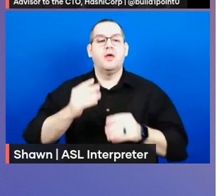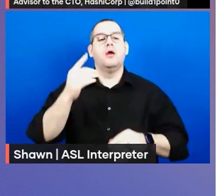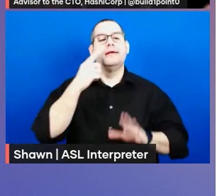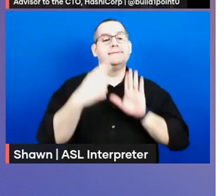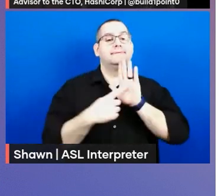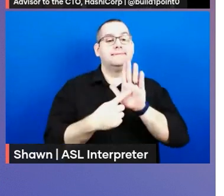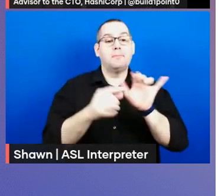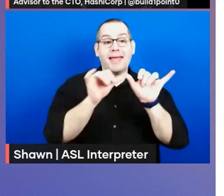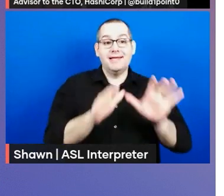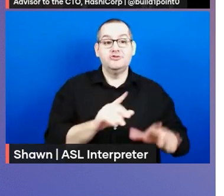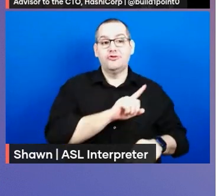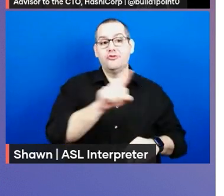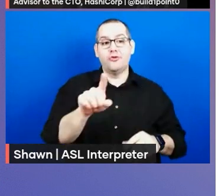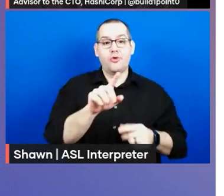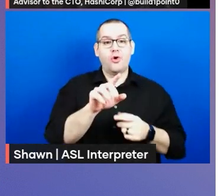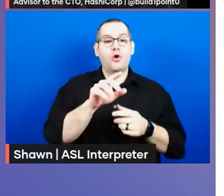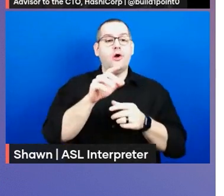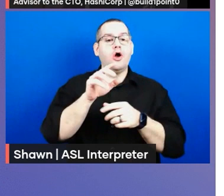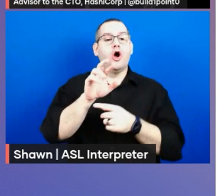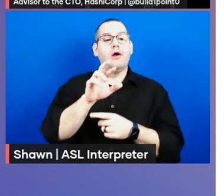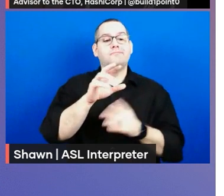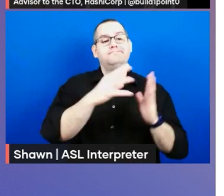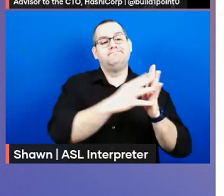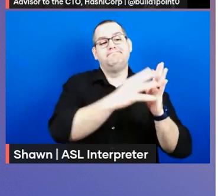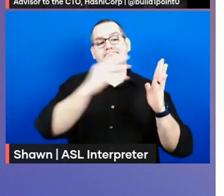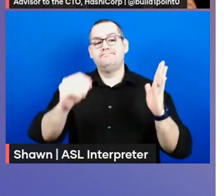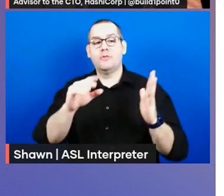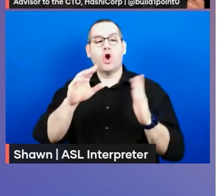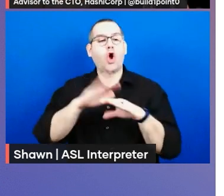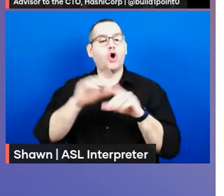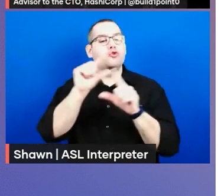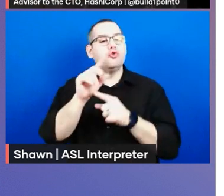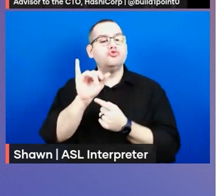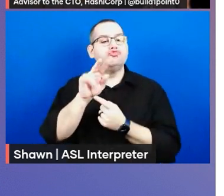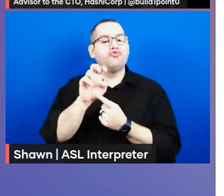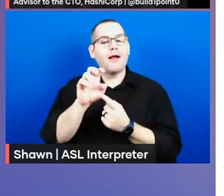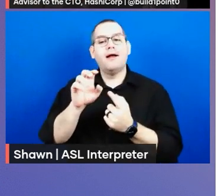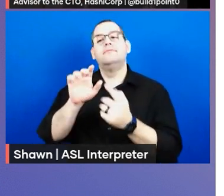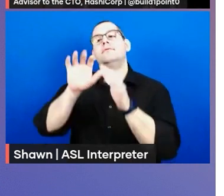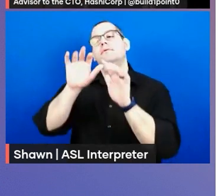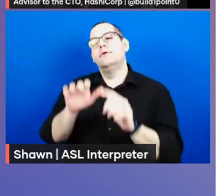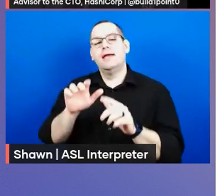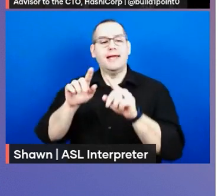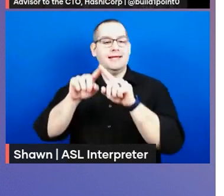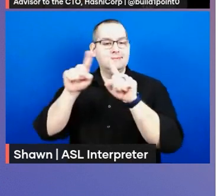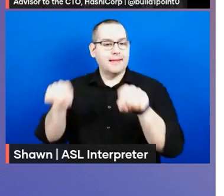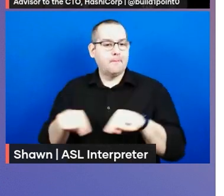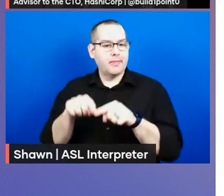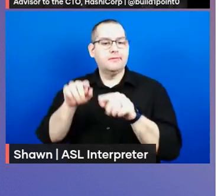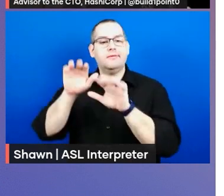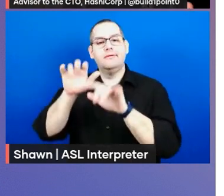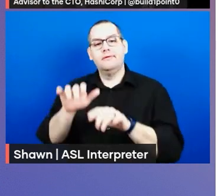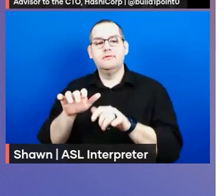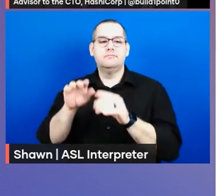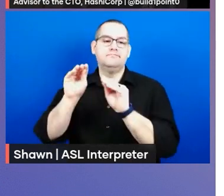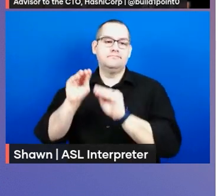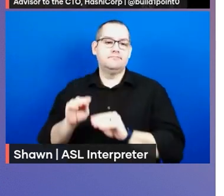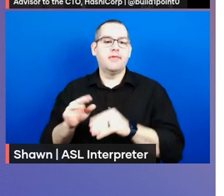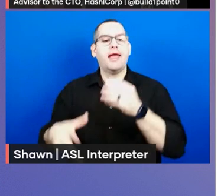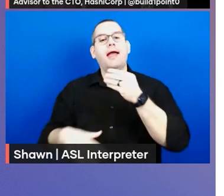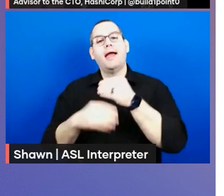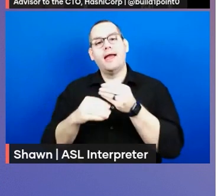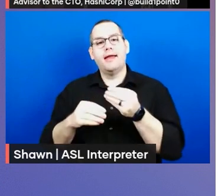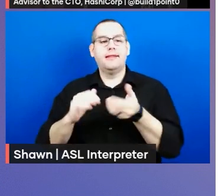RFC, they would go to Google Drive, they would clone a template, they would then like fill in the kind of the contents, then eventually like add collaborators